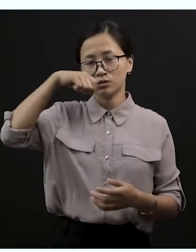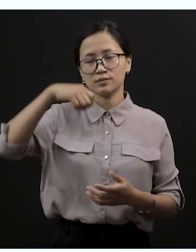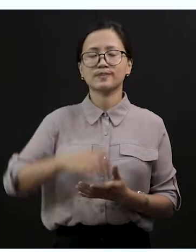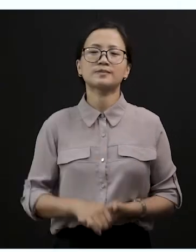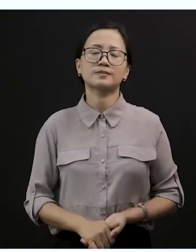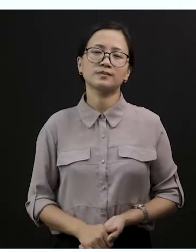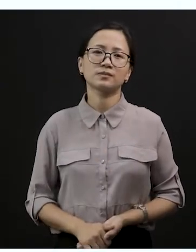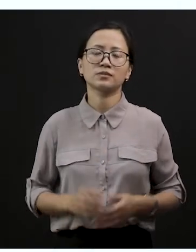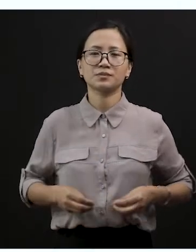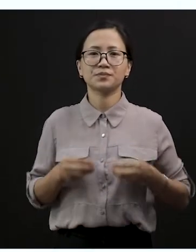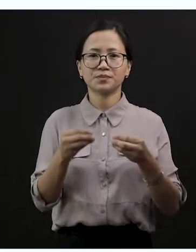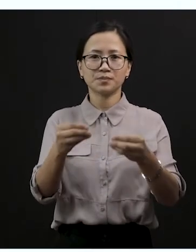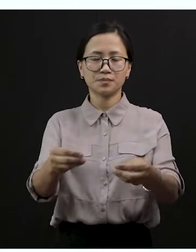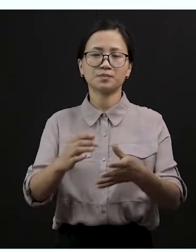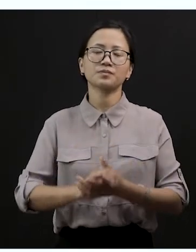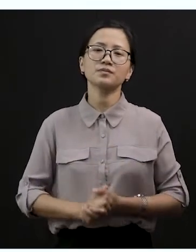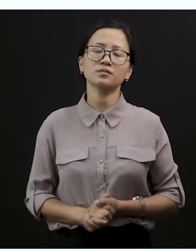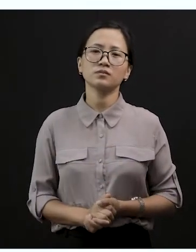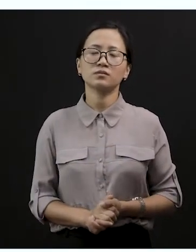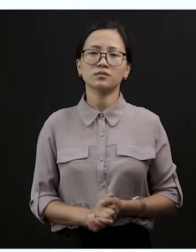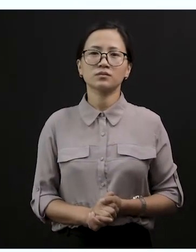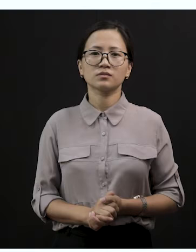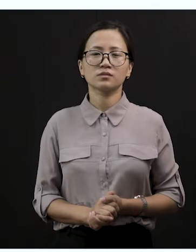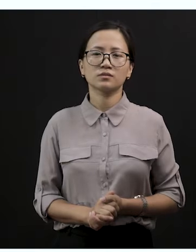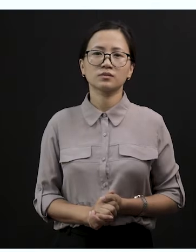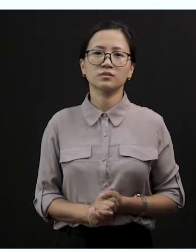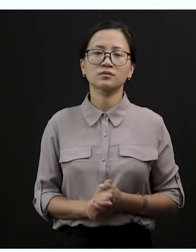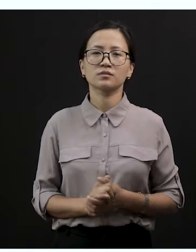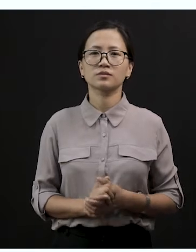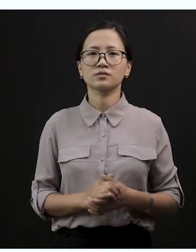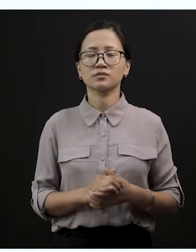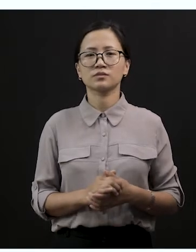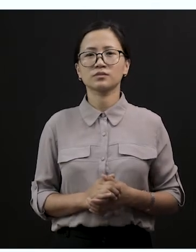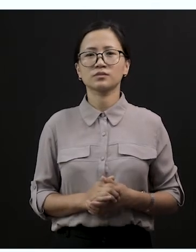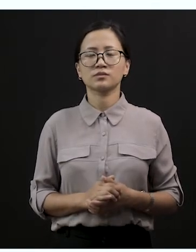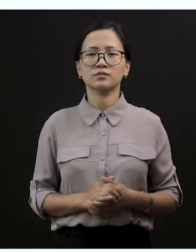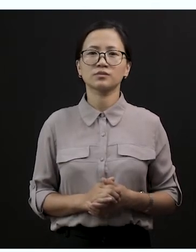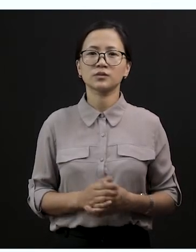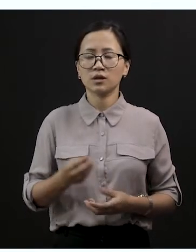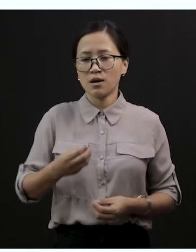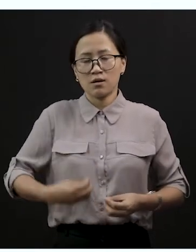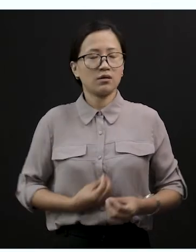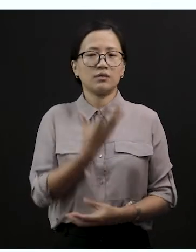right? So he went and gave the tomatoes to his wife and his wife made the soup for him and he